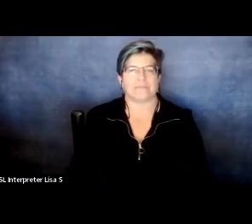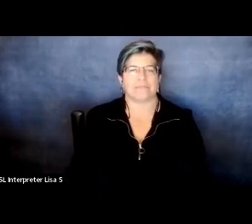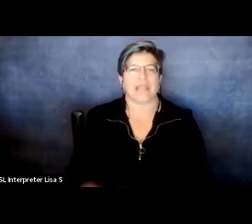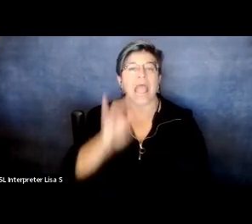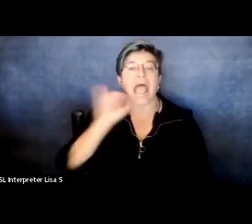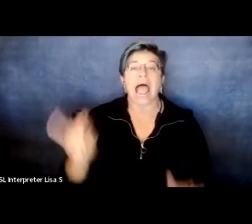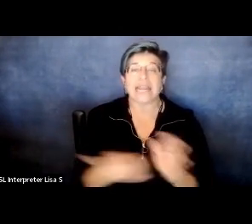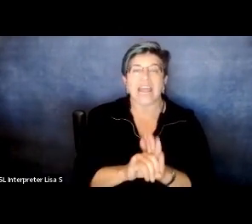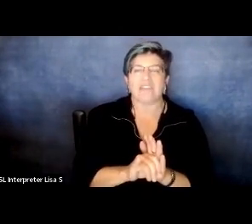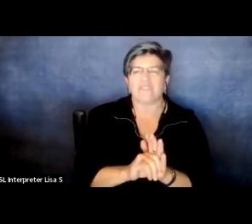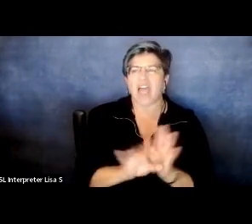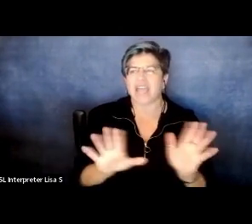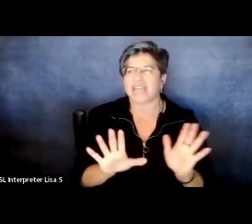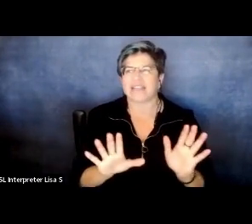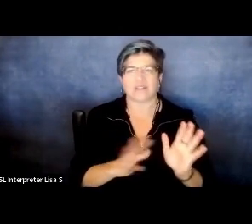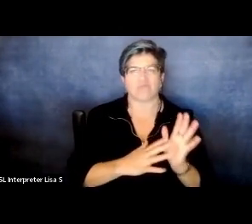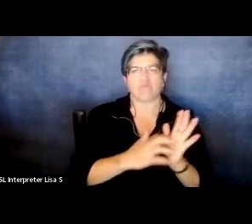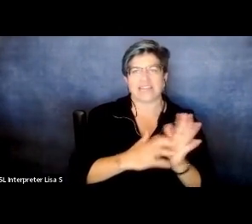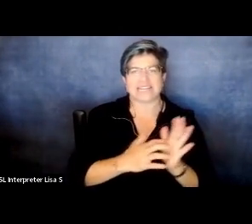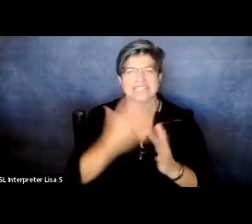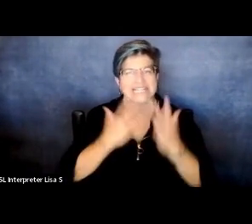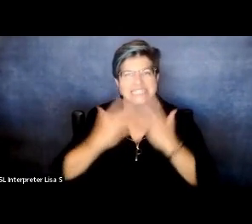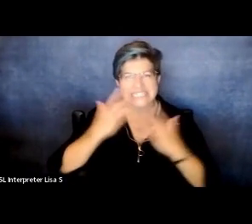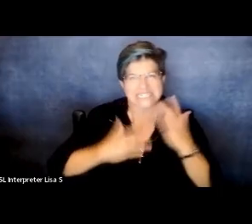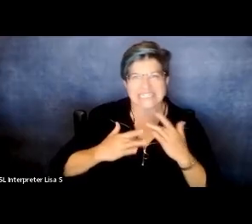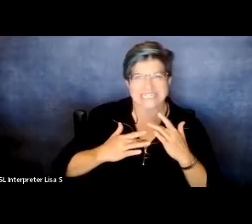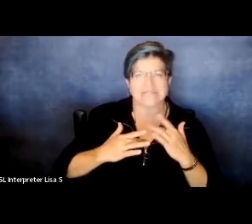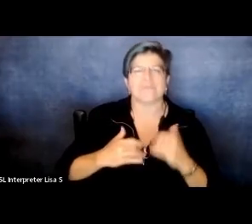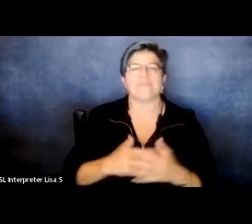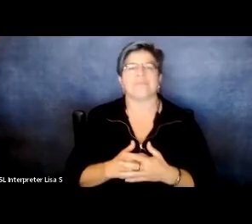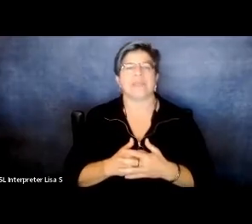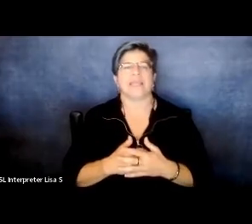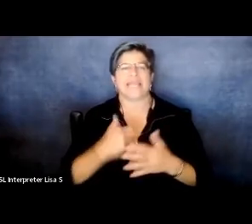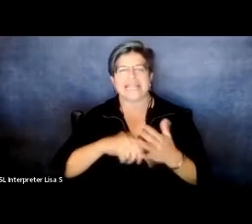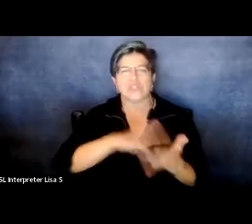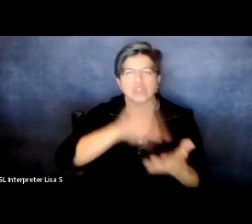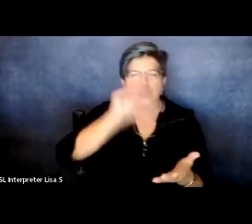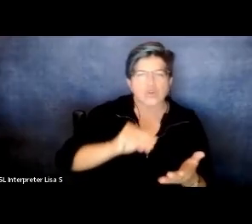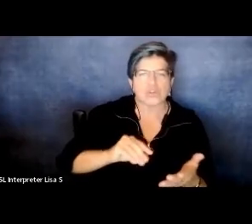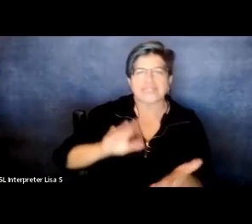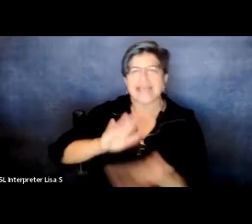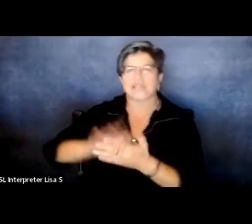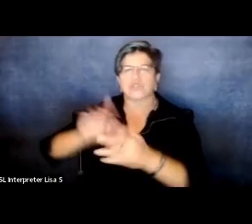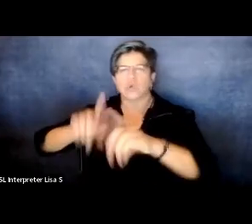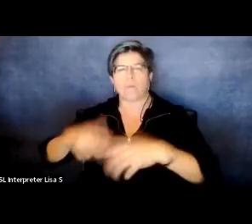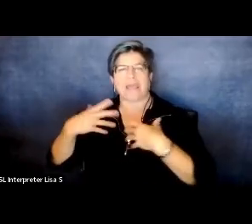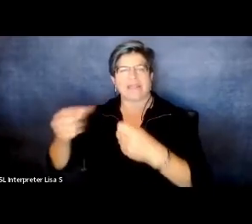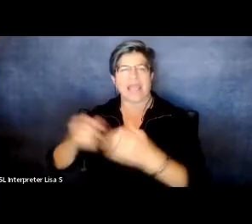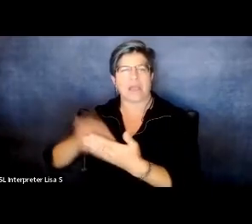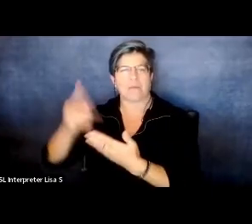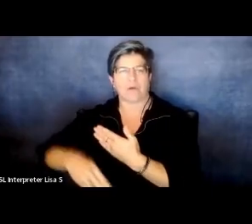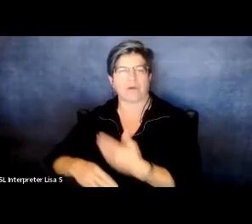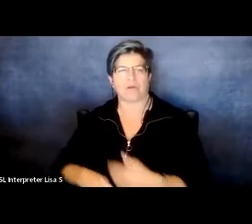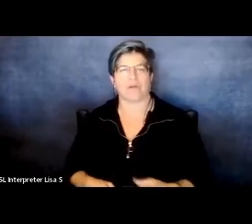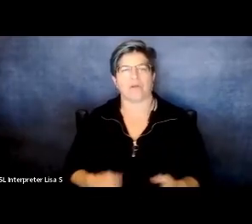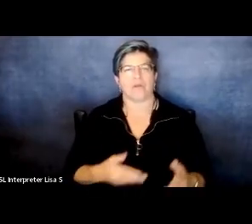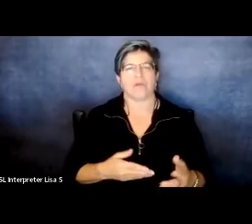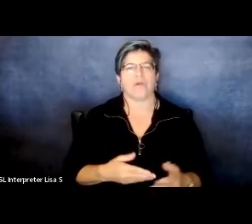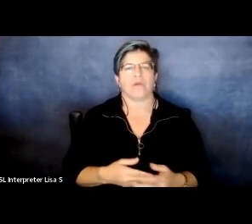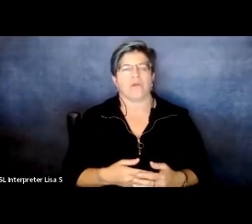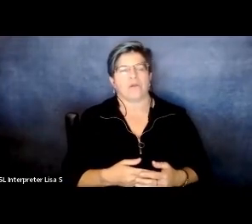identifying vulnerability in students in school-based health programs through uh, non-medical drivers of